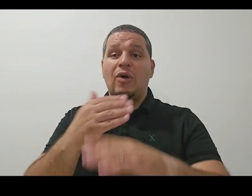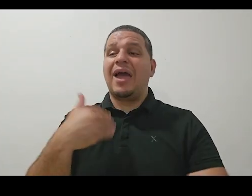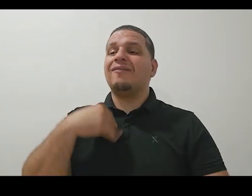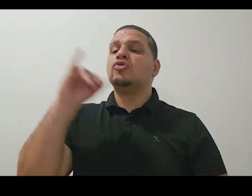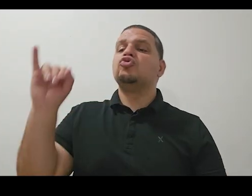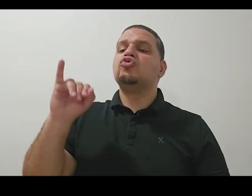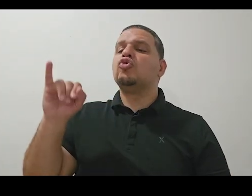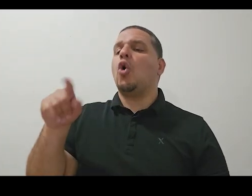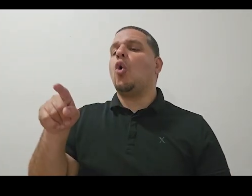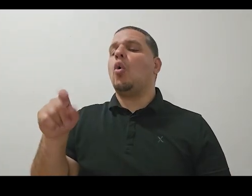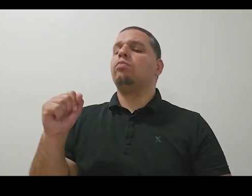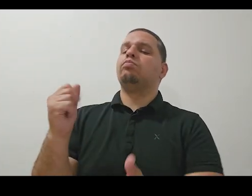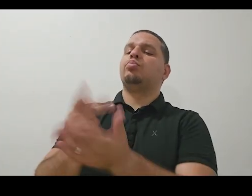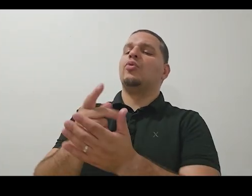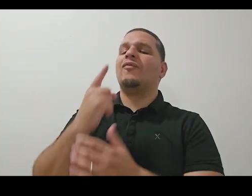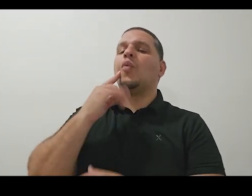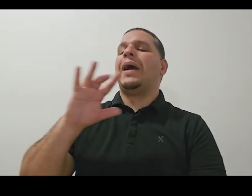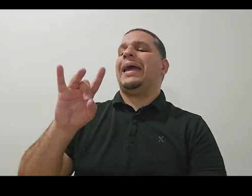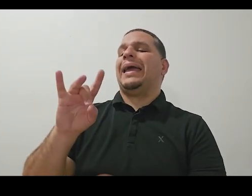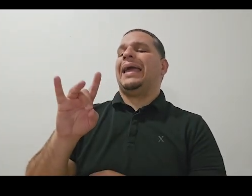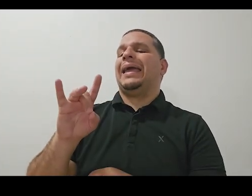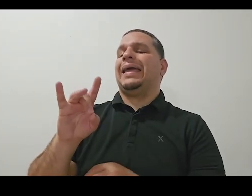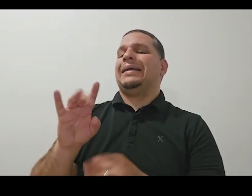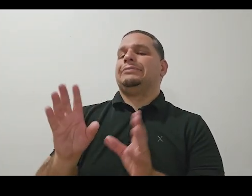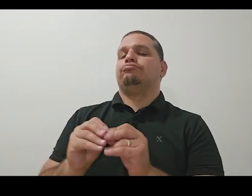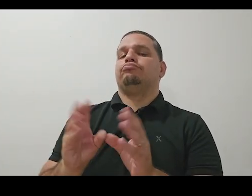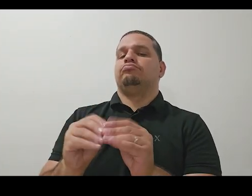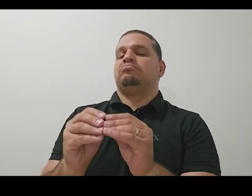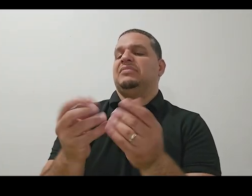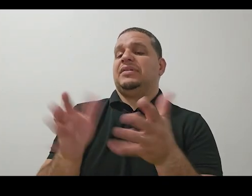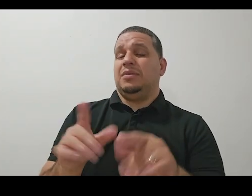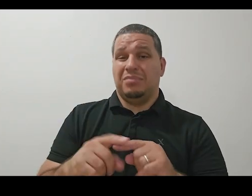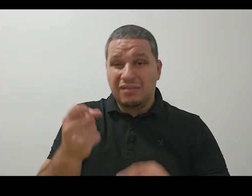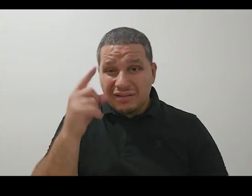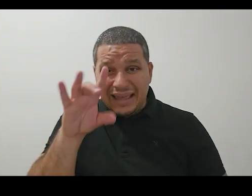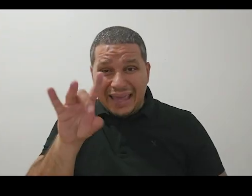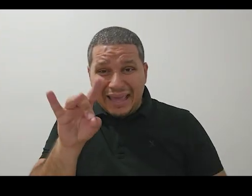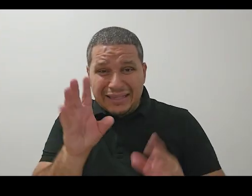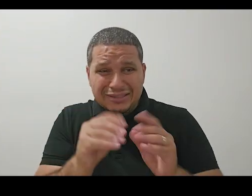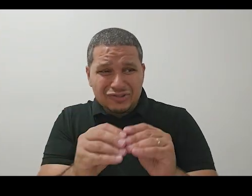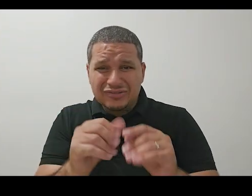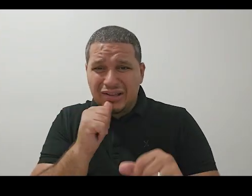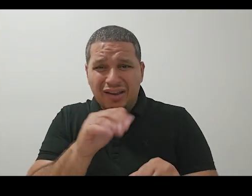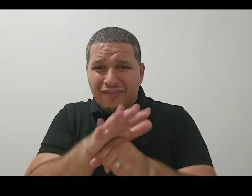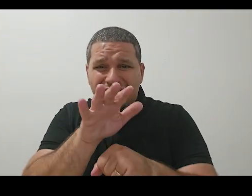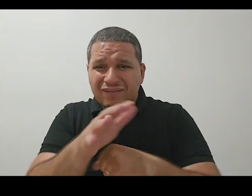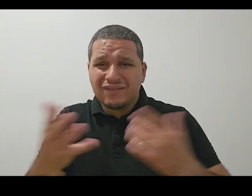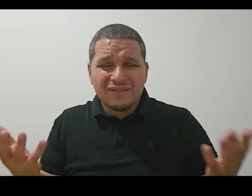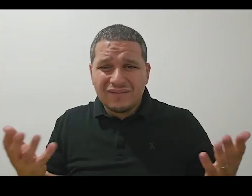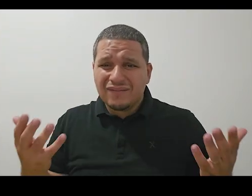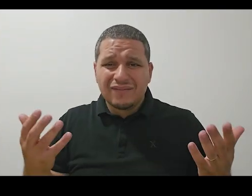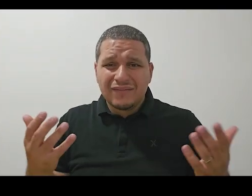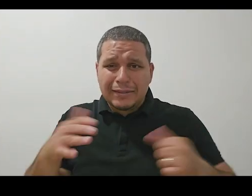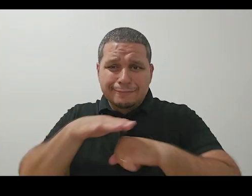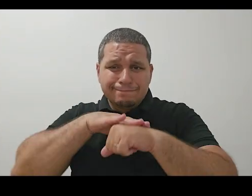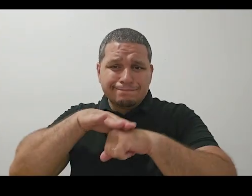only authorized for 8 sessions. 8 sessions, you're barely doing an intake or an